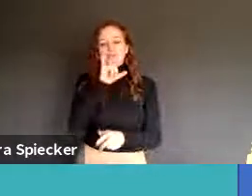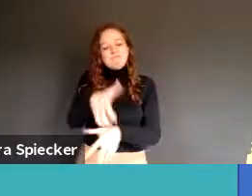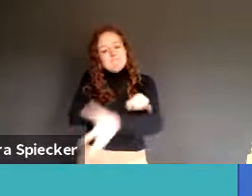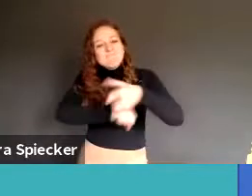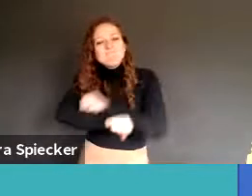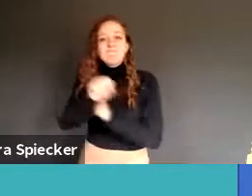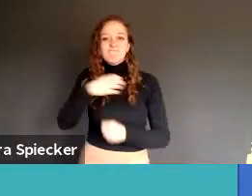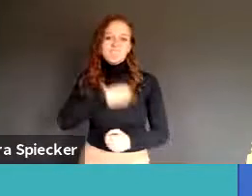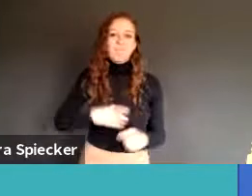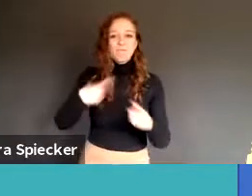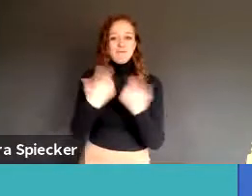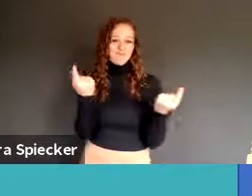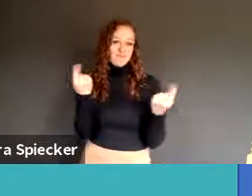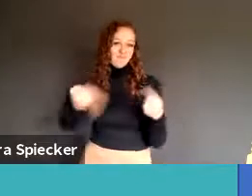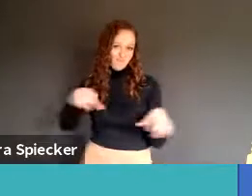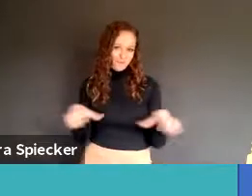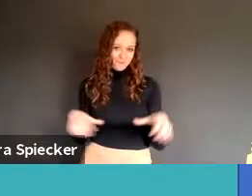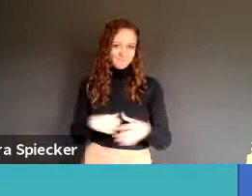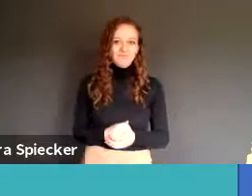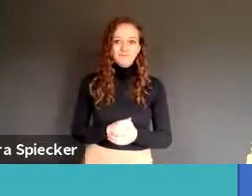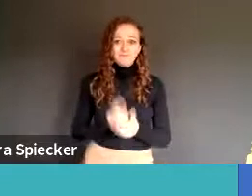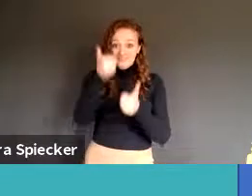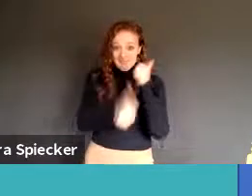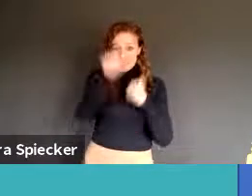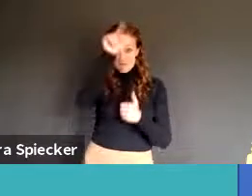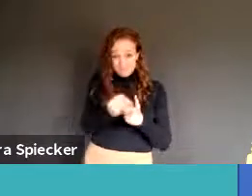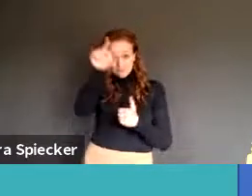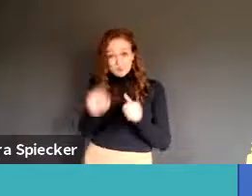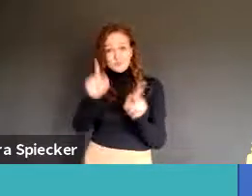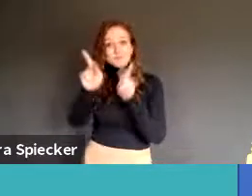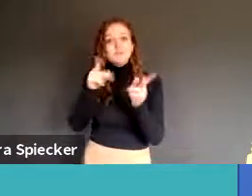lab full of warm, caring people who are passionate about what they do.